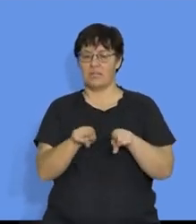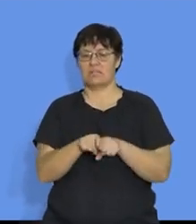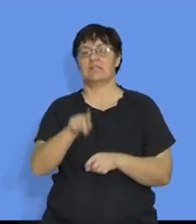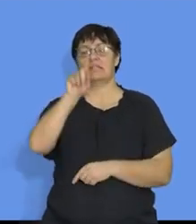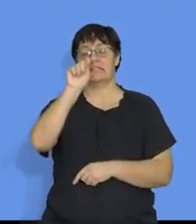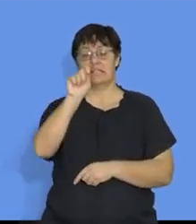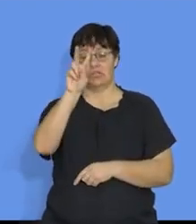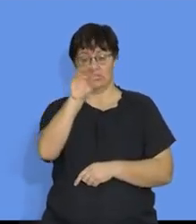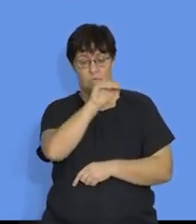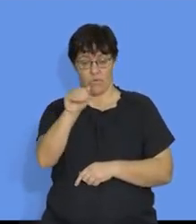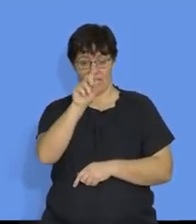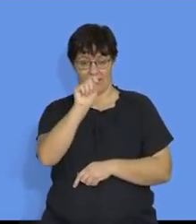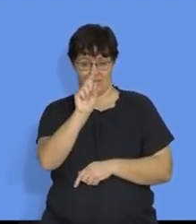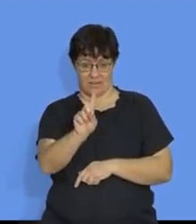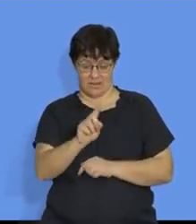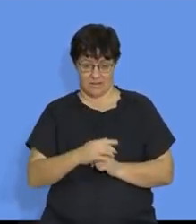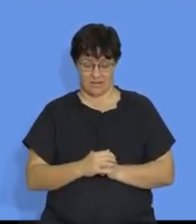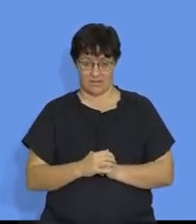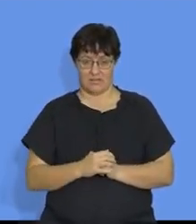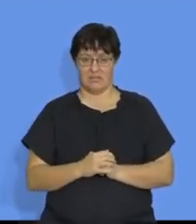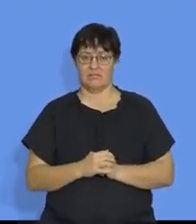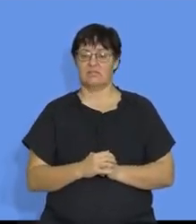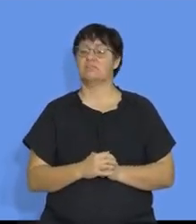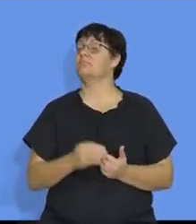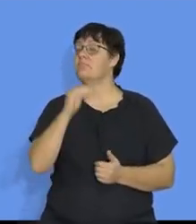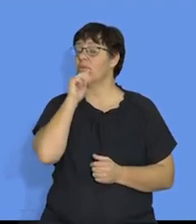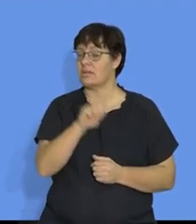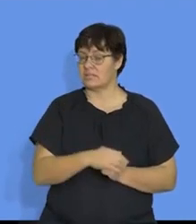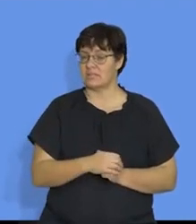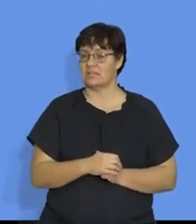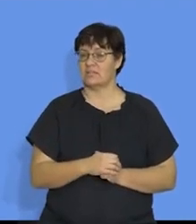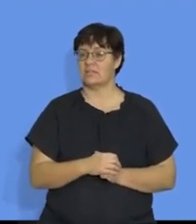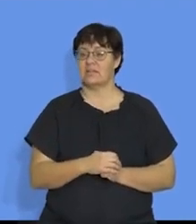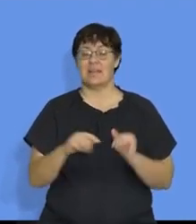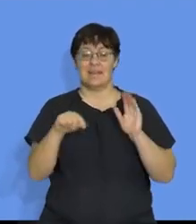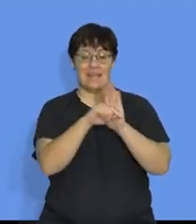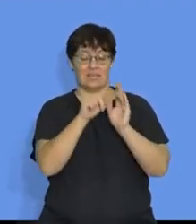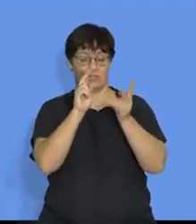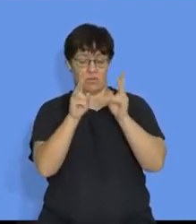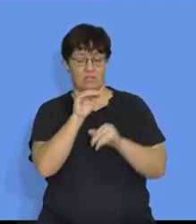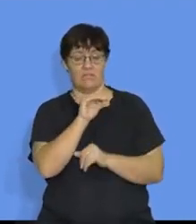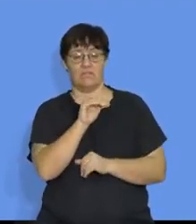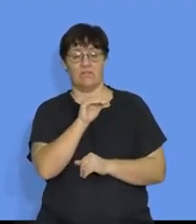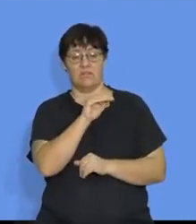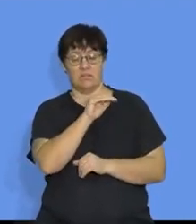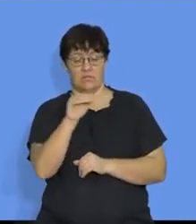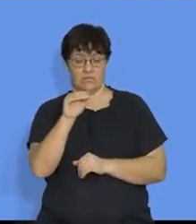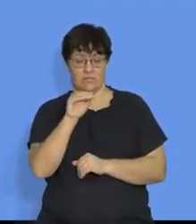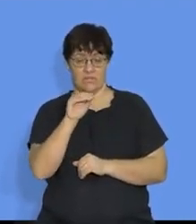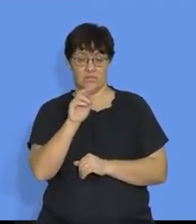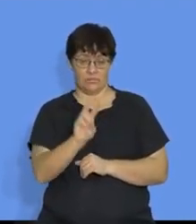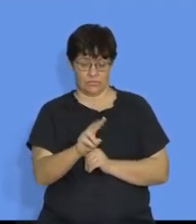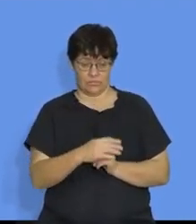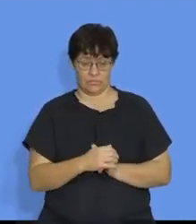T2 over T1, which means that I can substitute in negative 12 for term 2